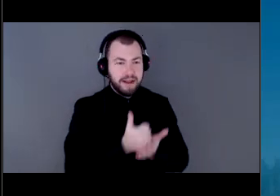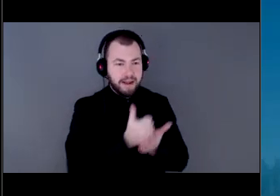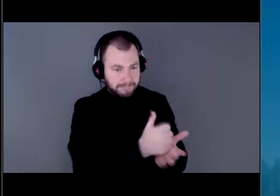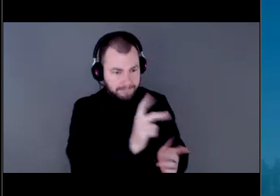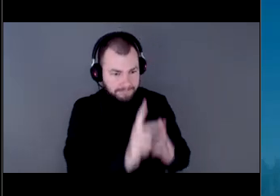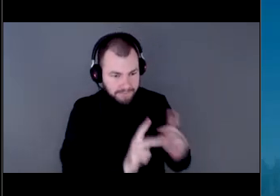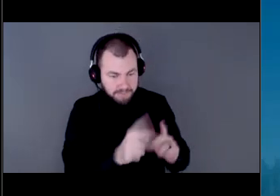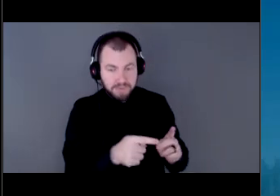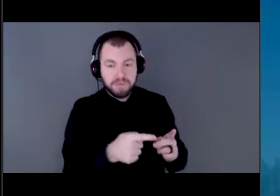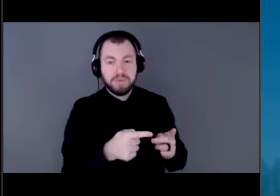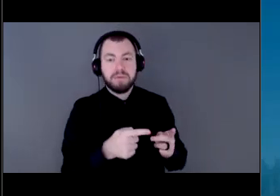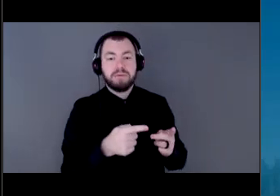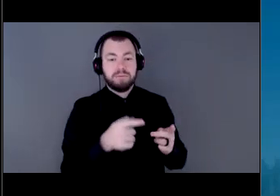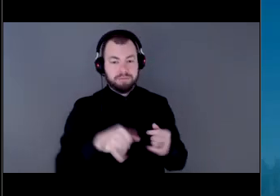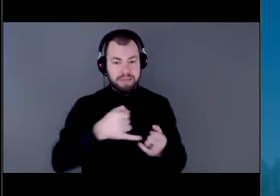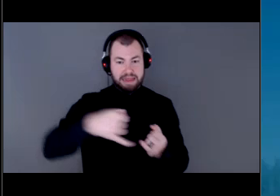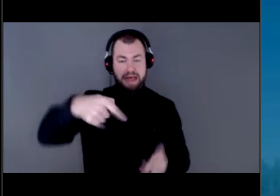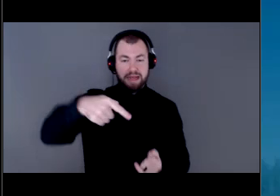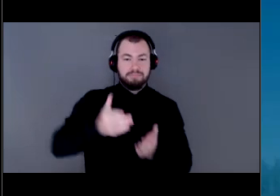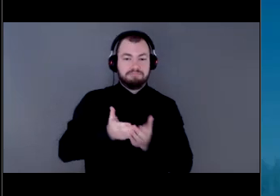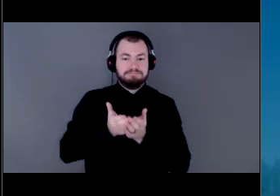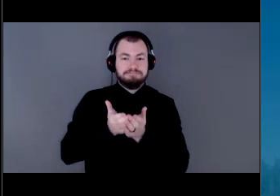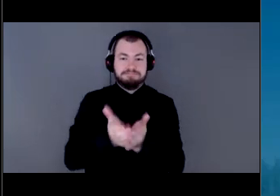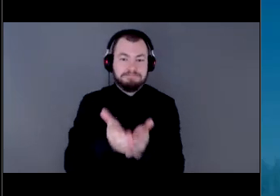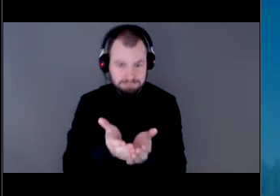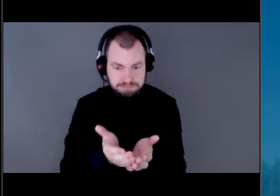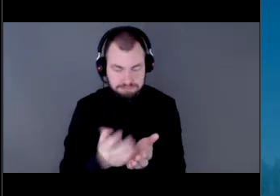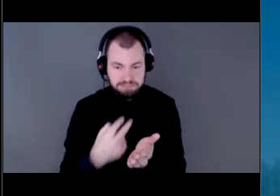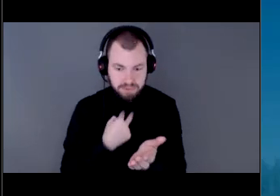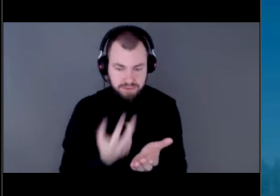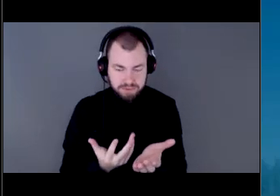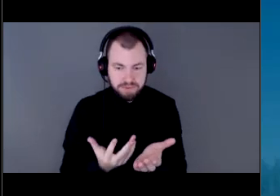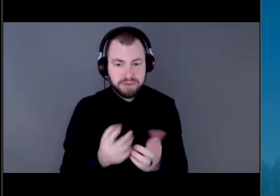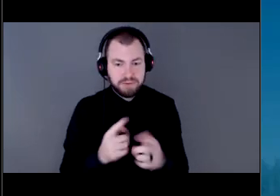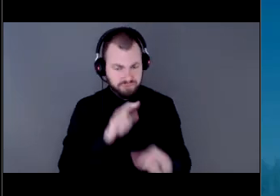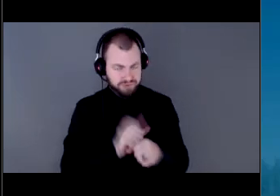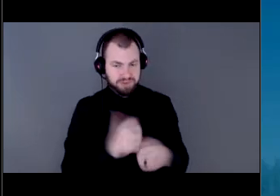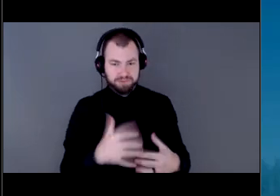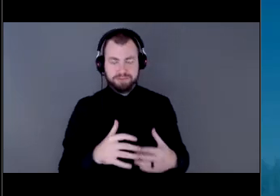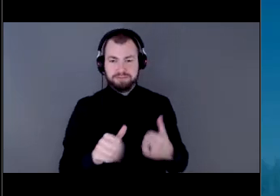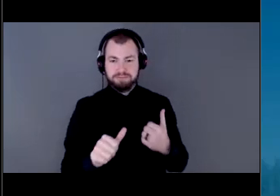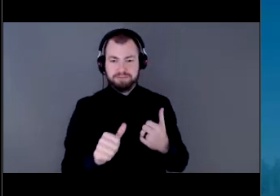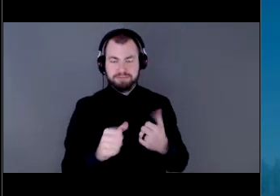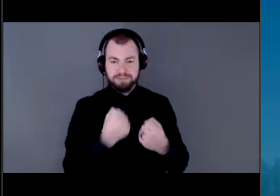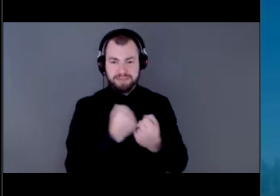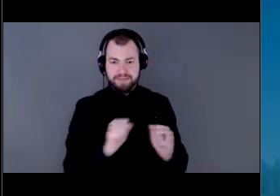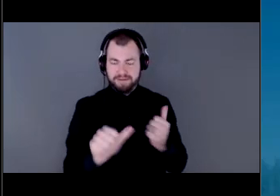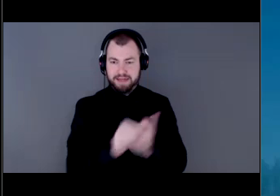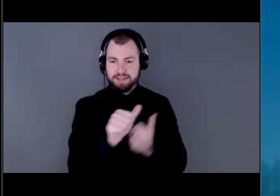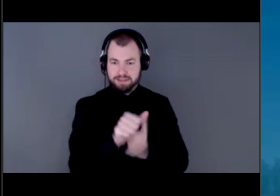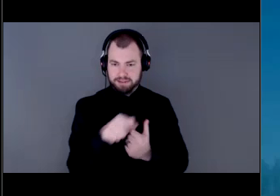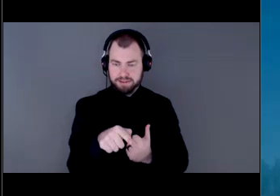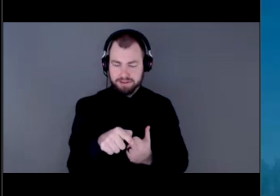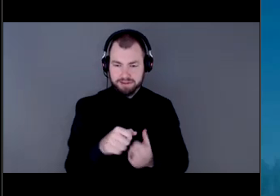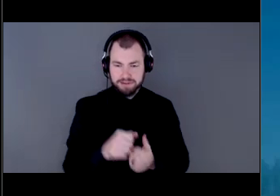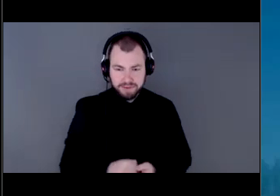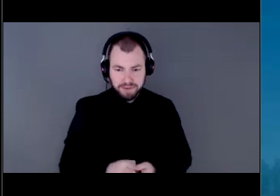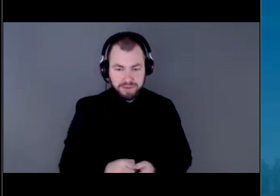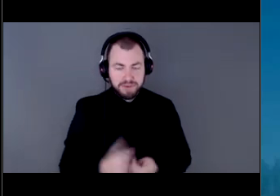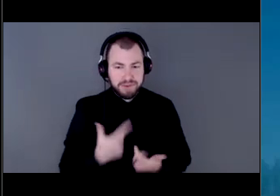have run over these lines, but it really is a major safety hazard. I don't want to get myself in trouble, but some of